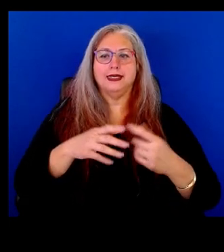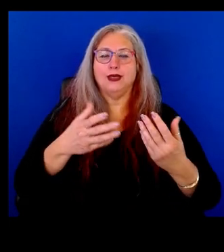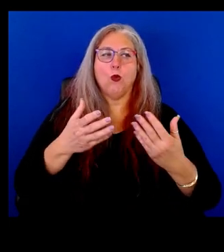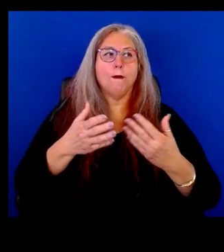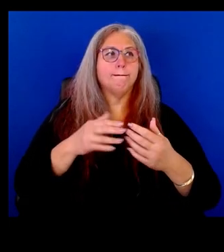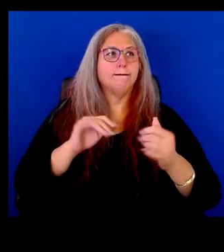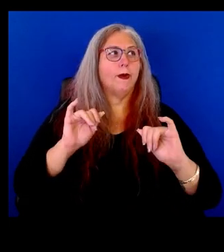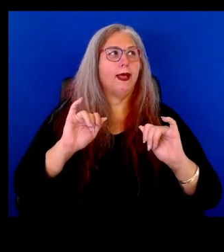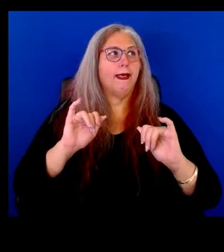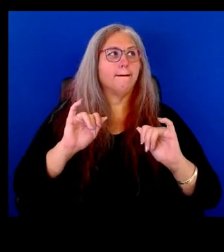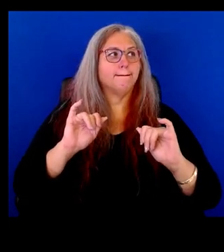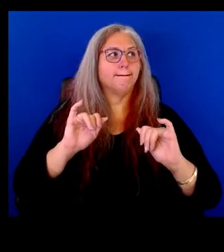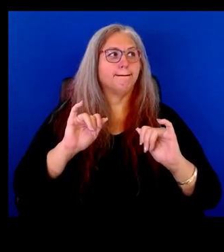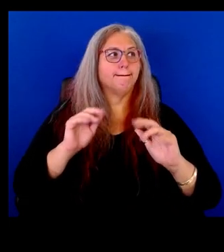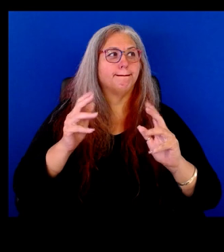was like